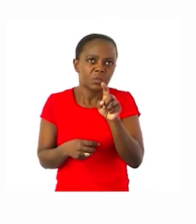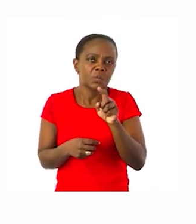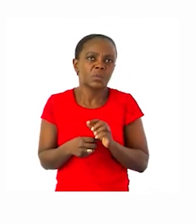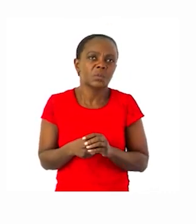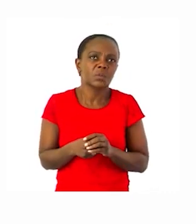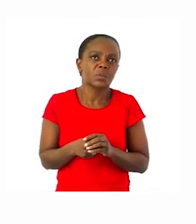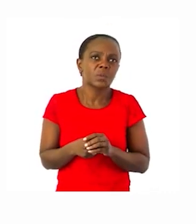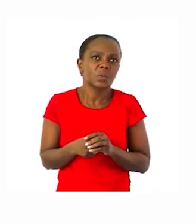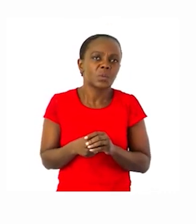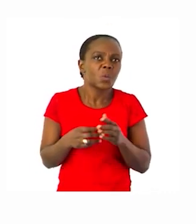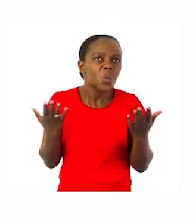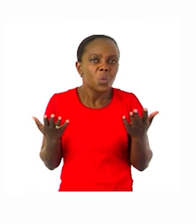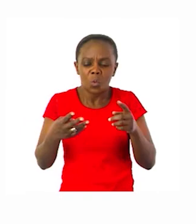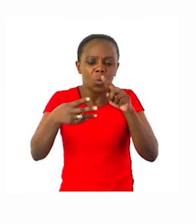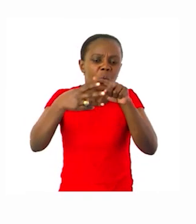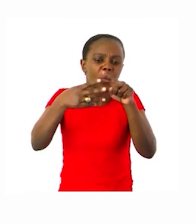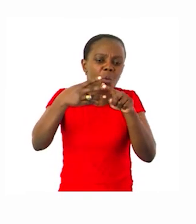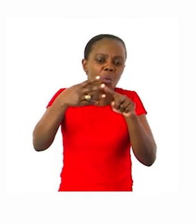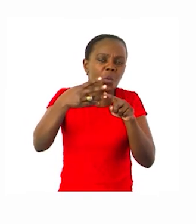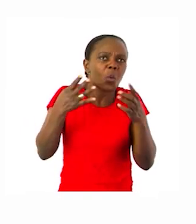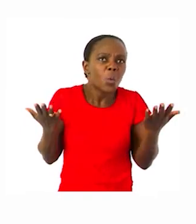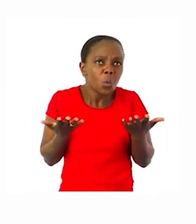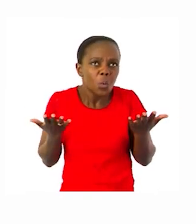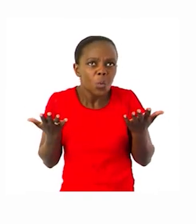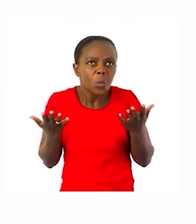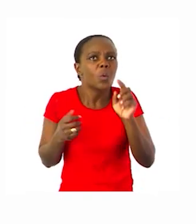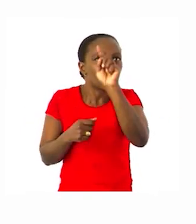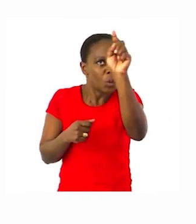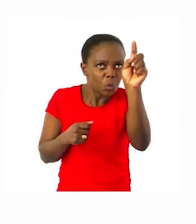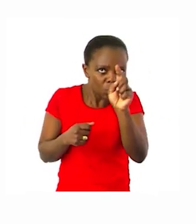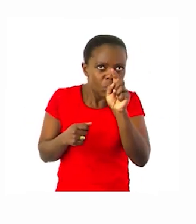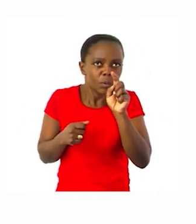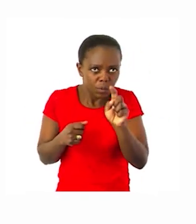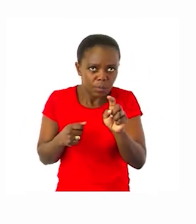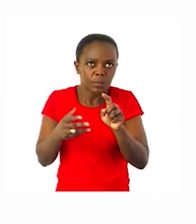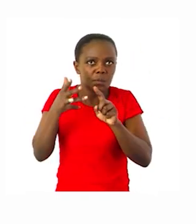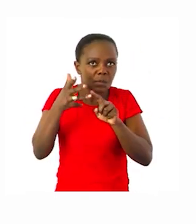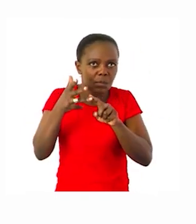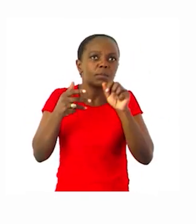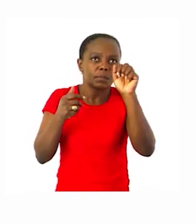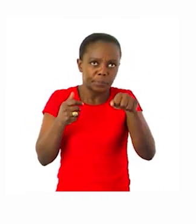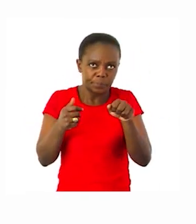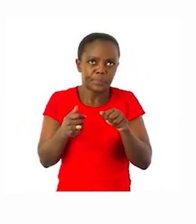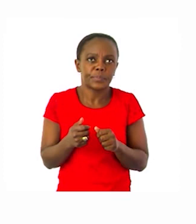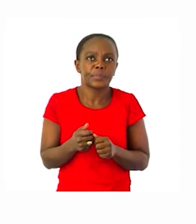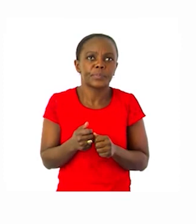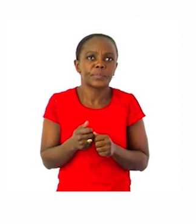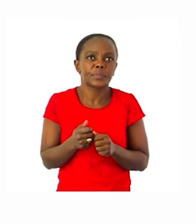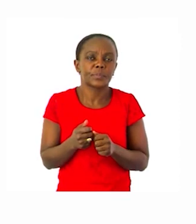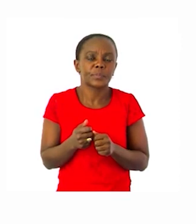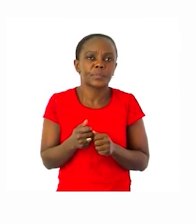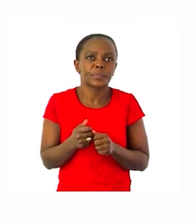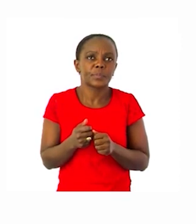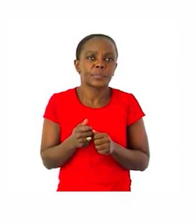asking, what do we put? We put a question mark. So, I am asking is ended